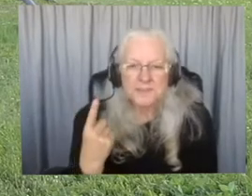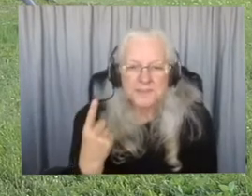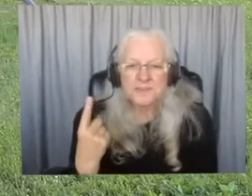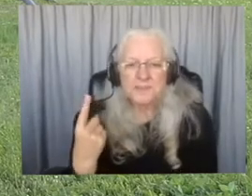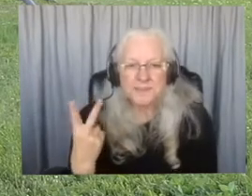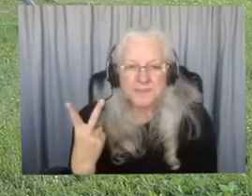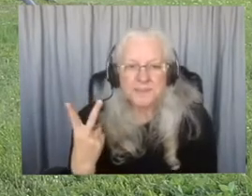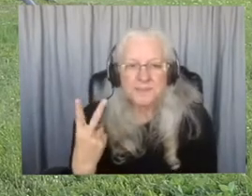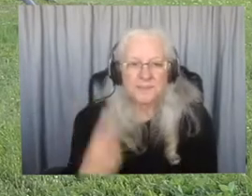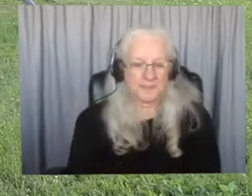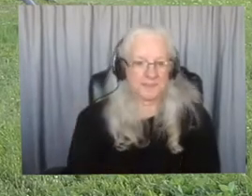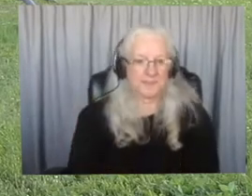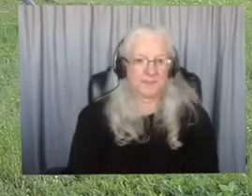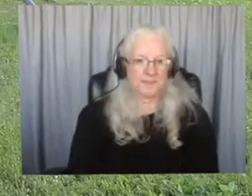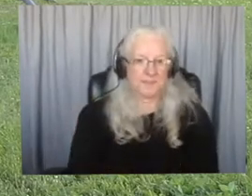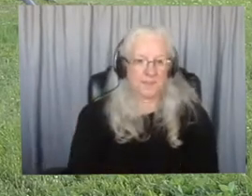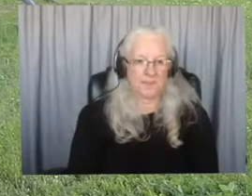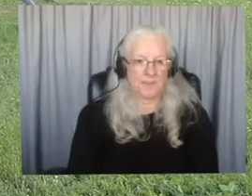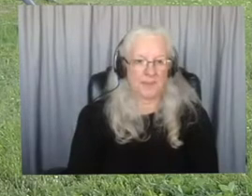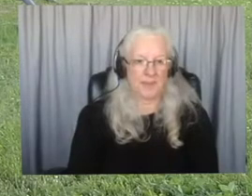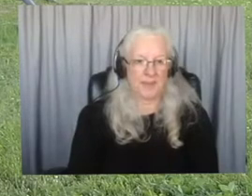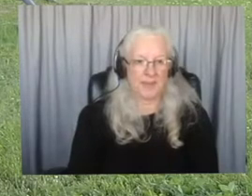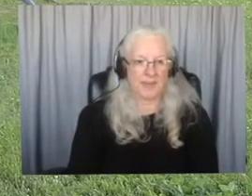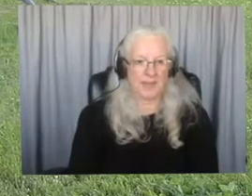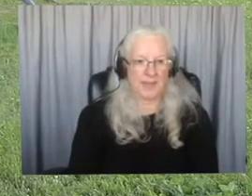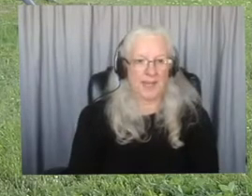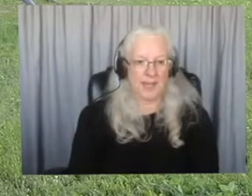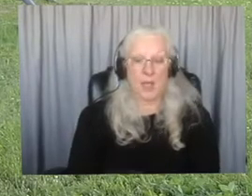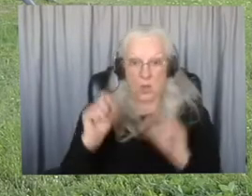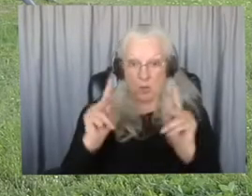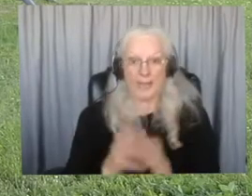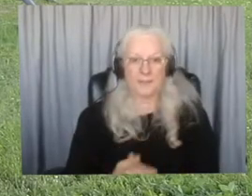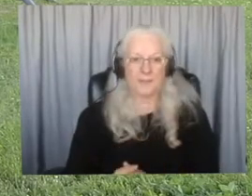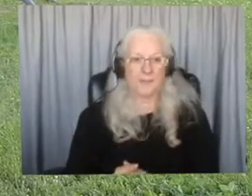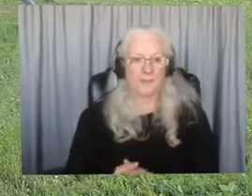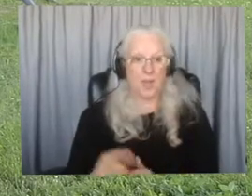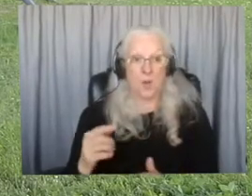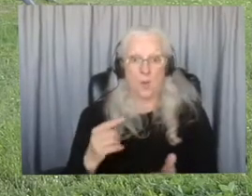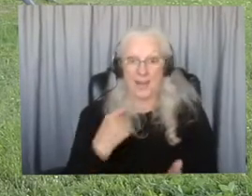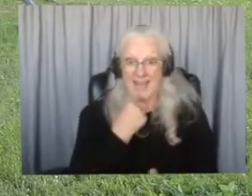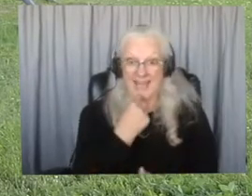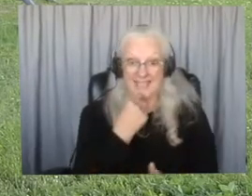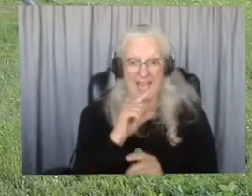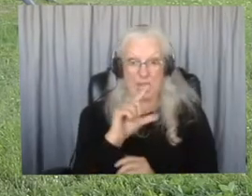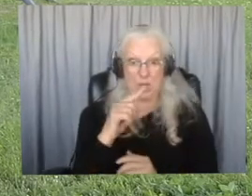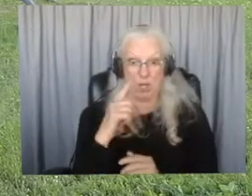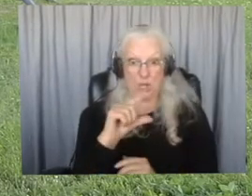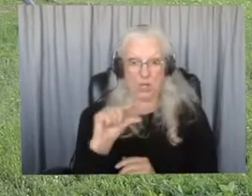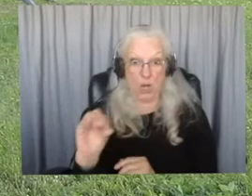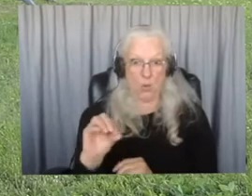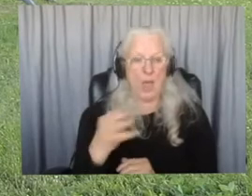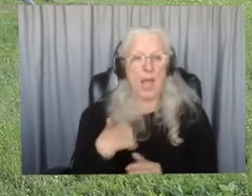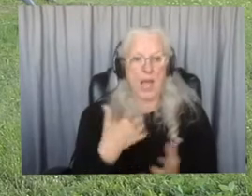Fish in. Okay, when I say go, I want you to go as fast